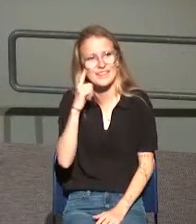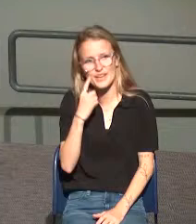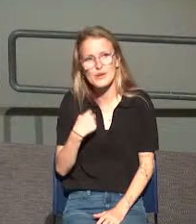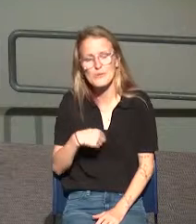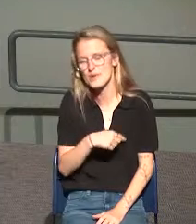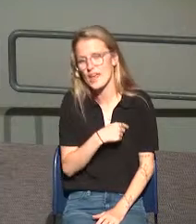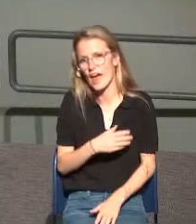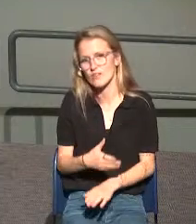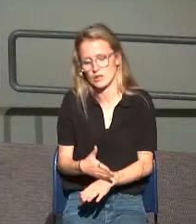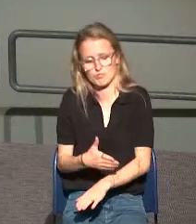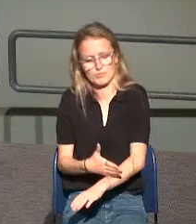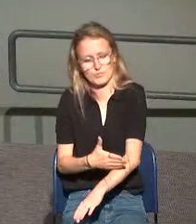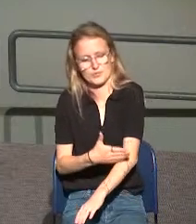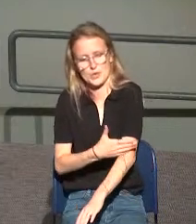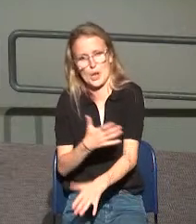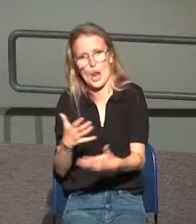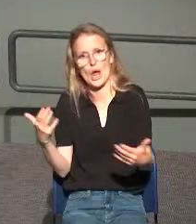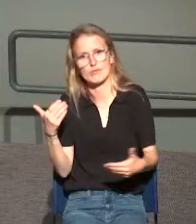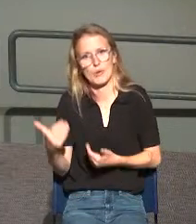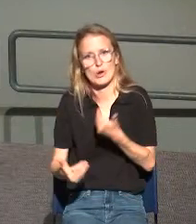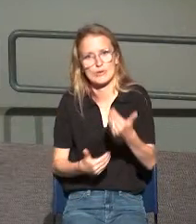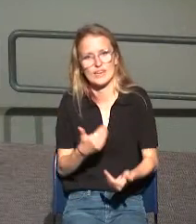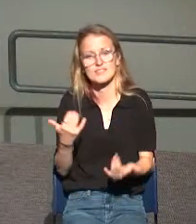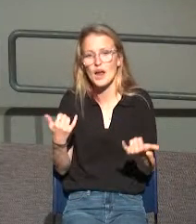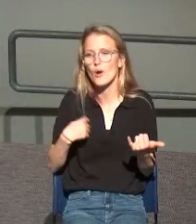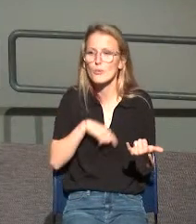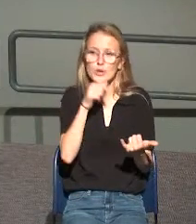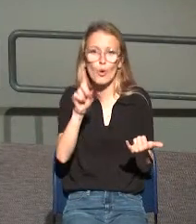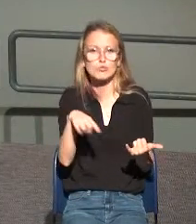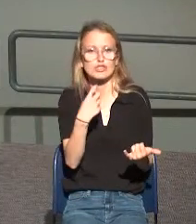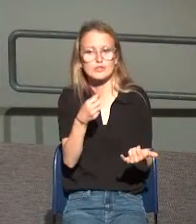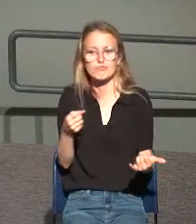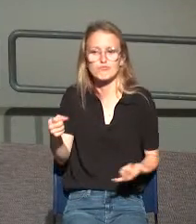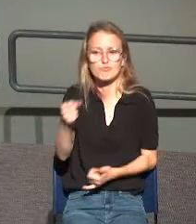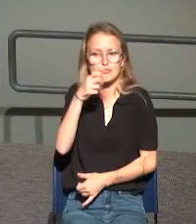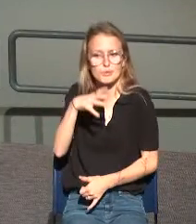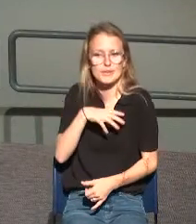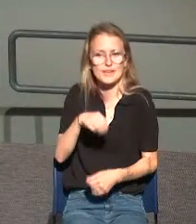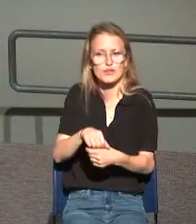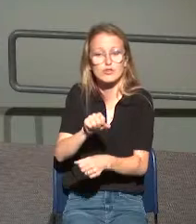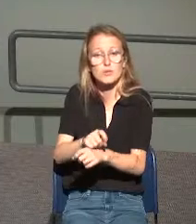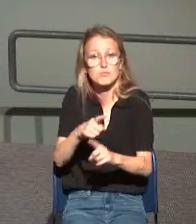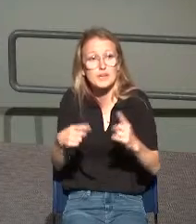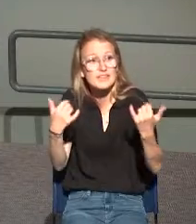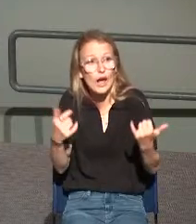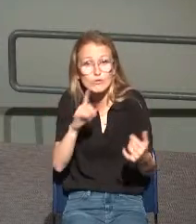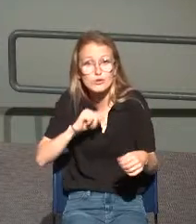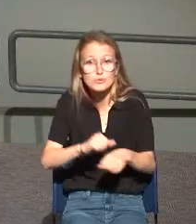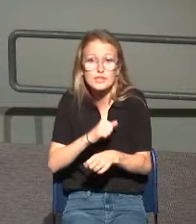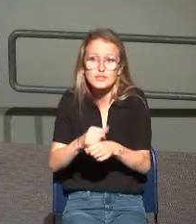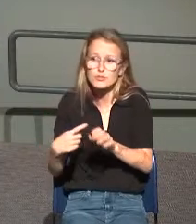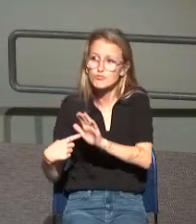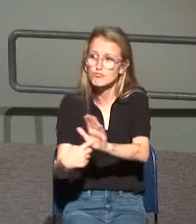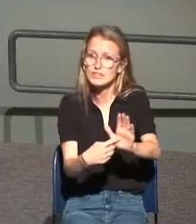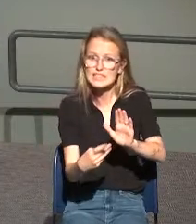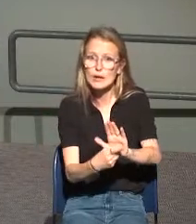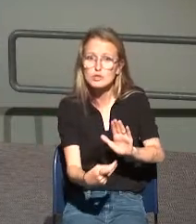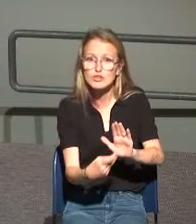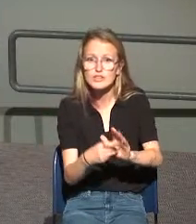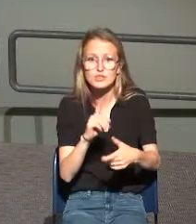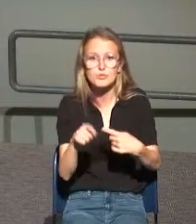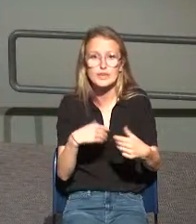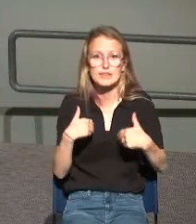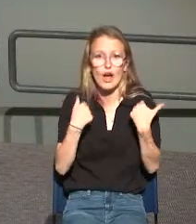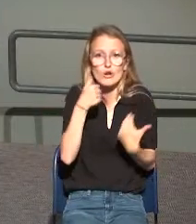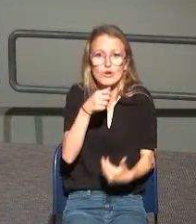lot of progress that we now don't just have women in these jobs. They're actually out in doing demonstrations. And when little girls